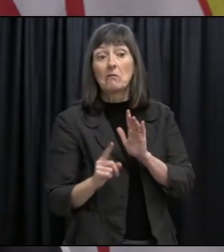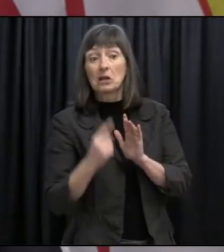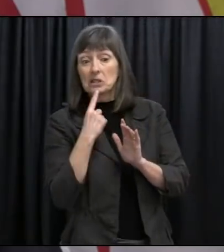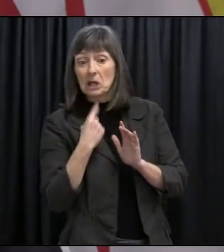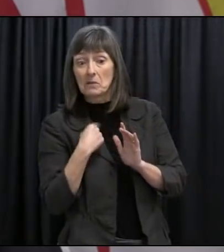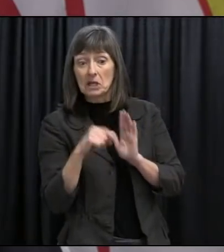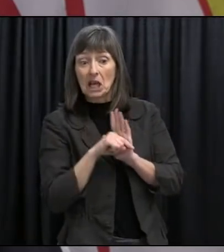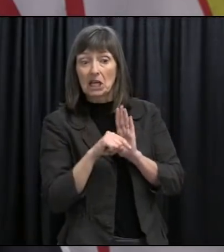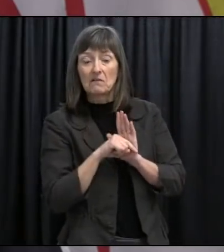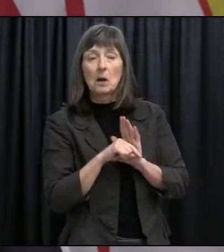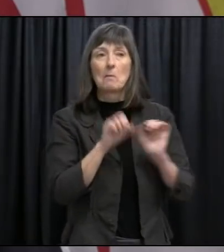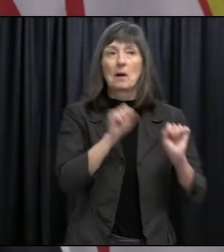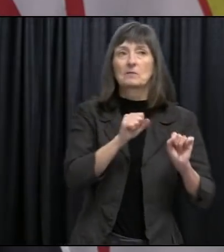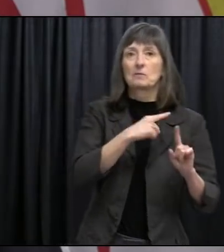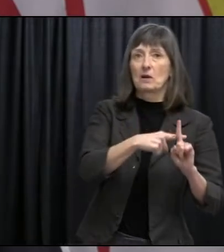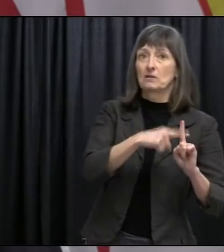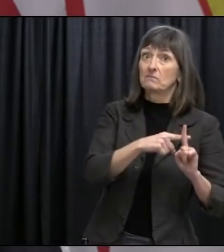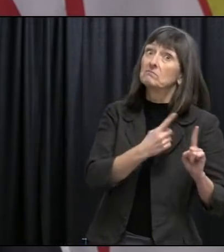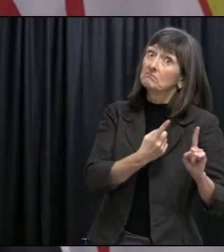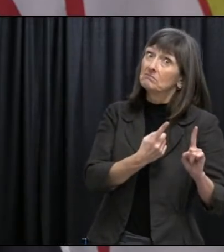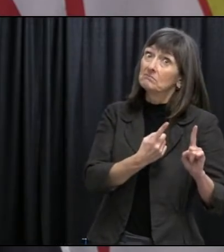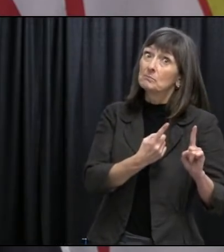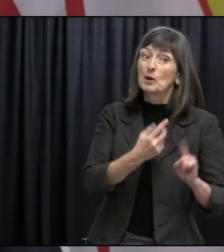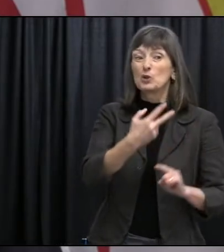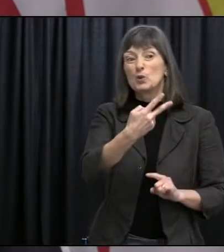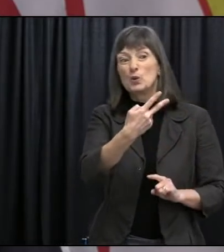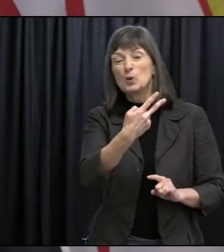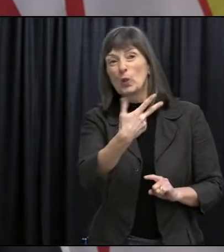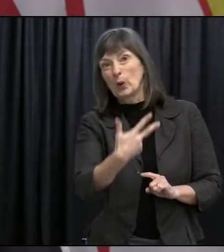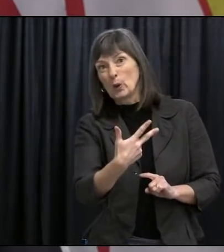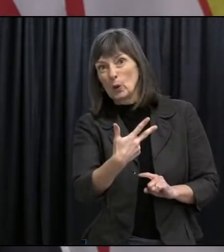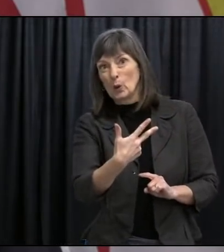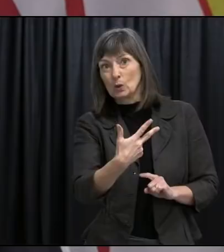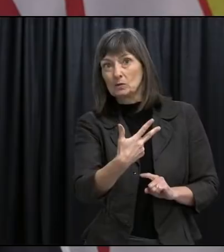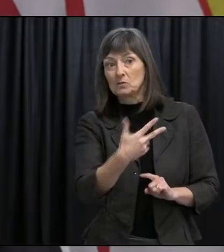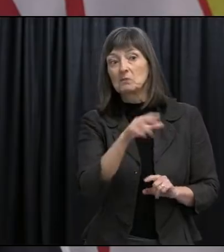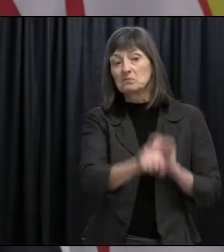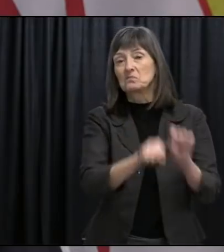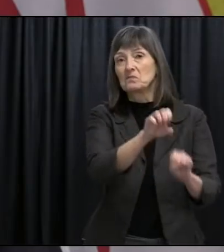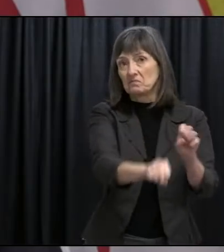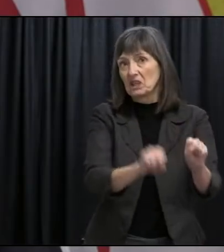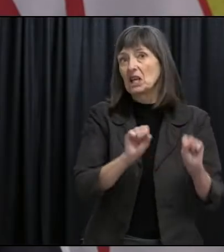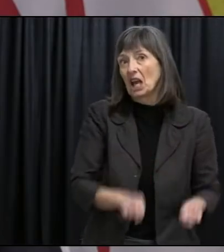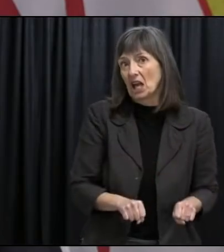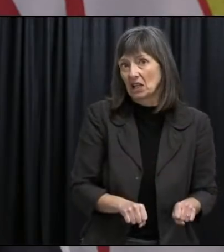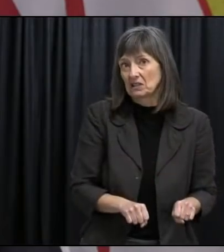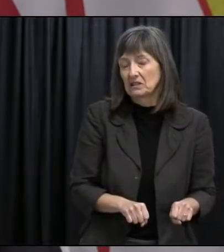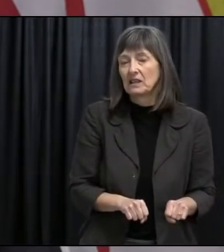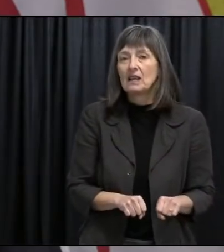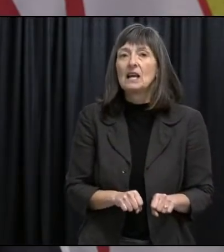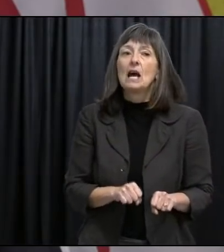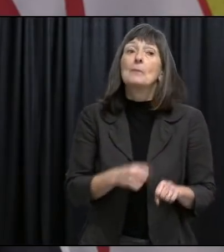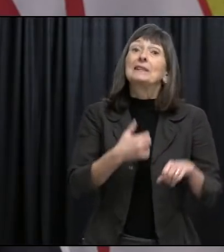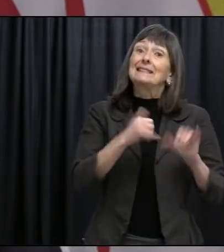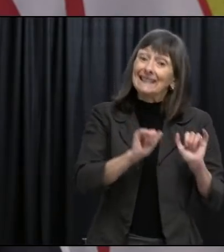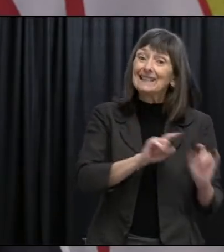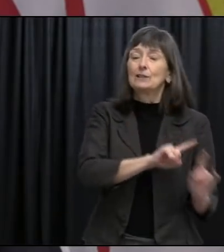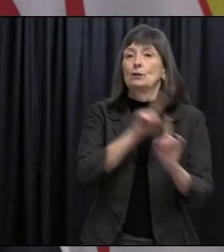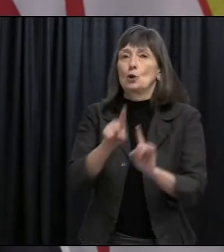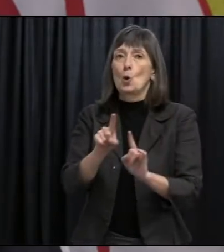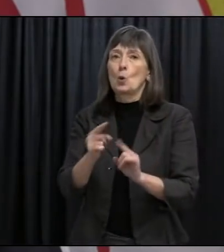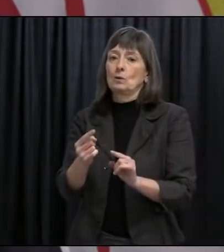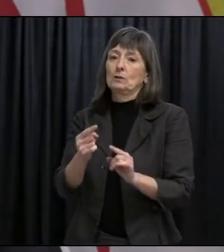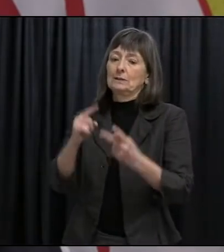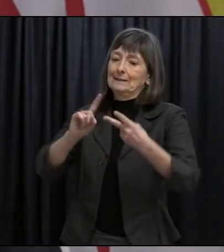catching probably 2/3 of them. So, that's good. We're catching them quickly. We're having people still to isolate until they get a